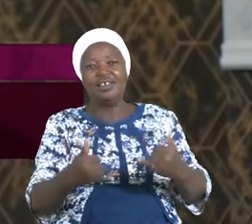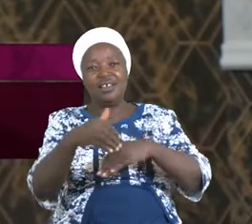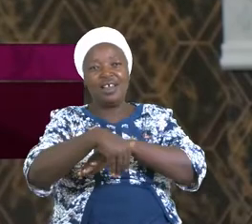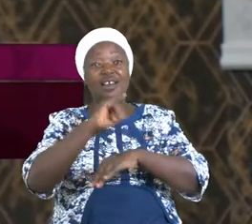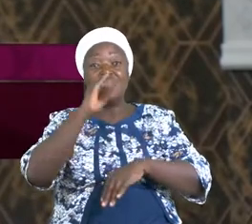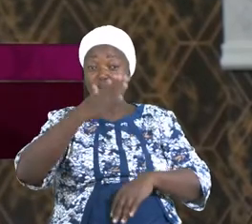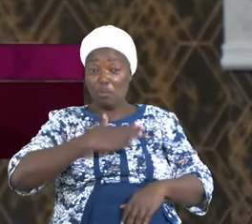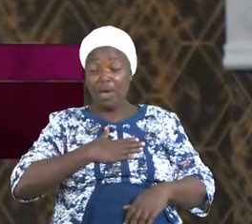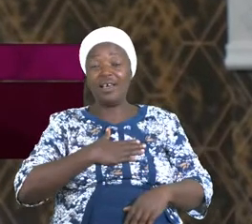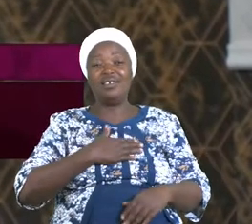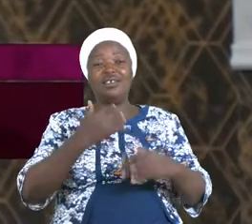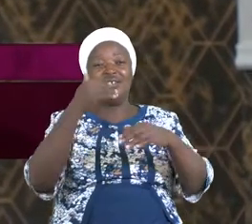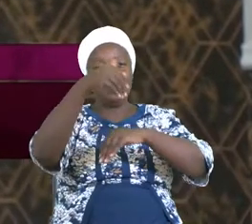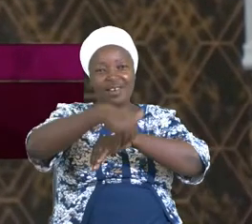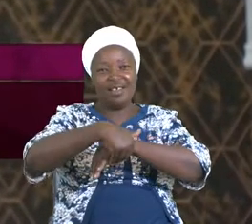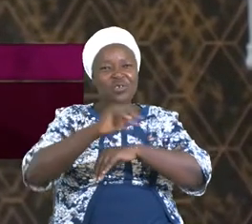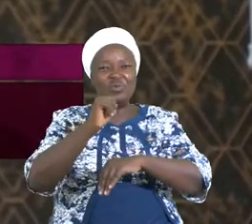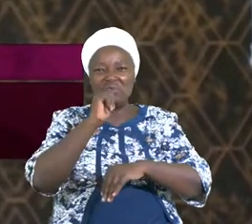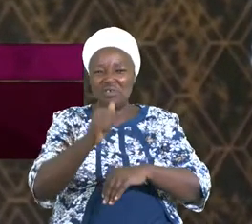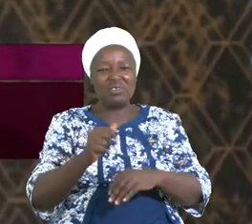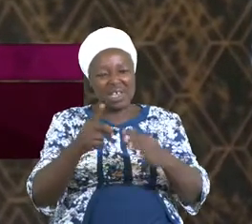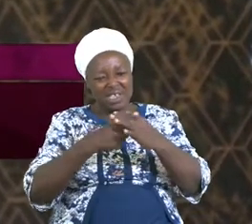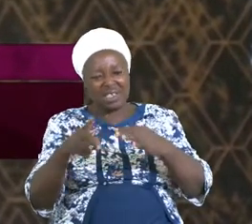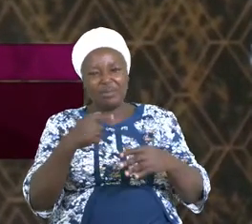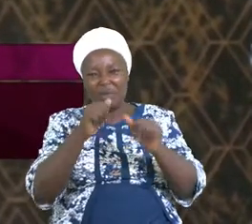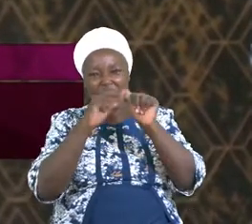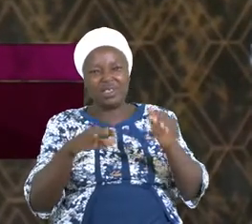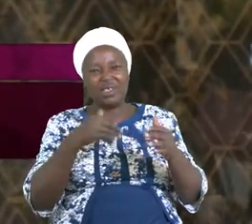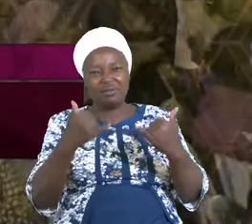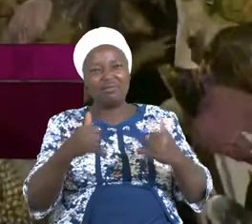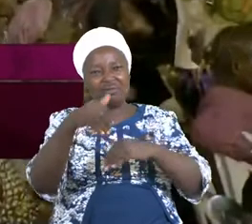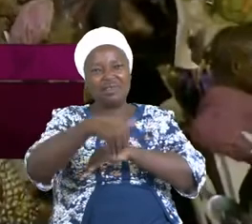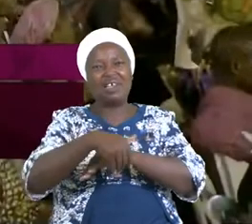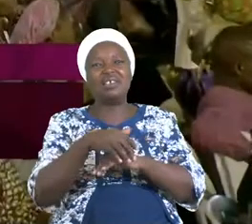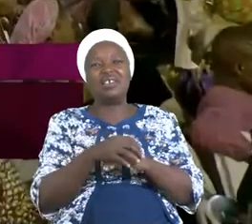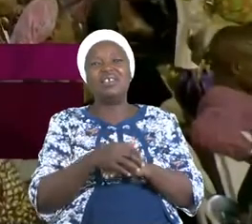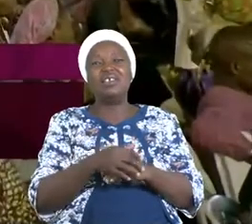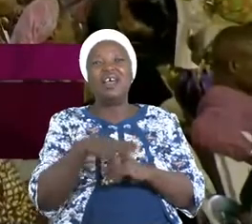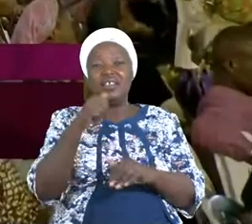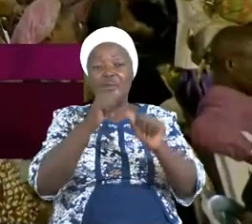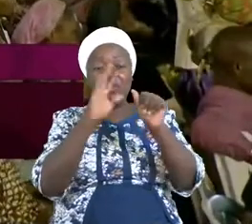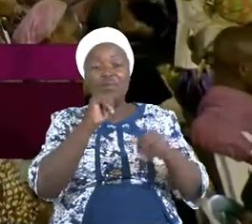You will not escape the blessing today. The blessings will not escape you.